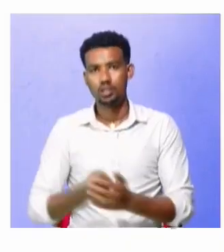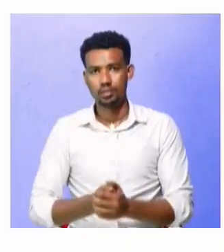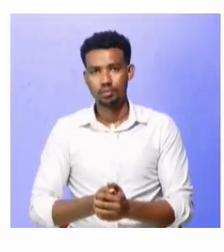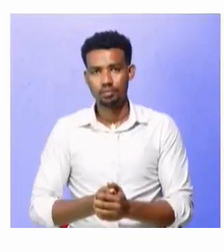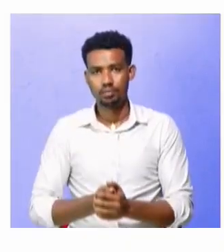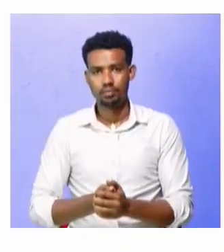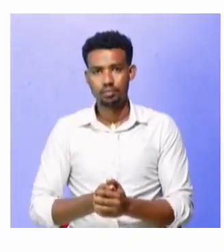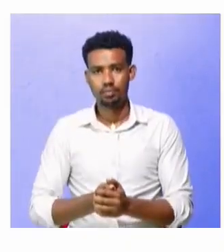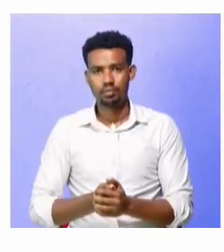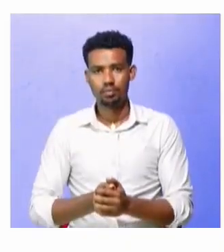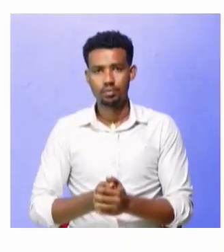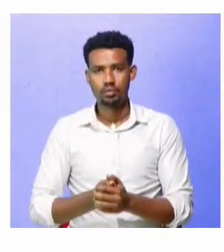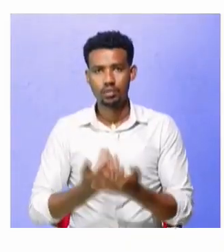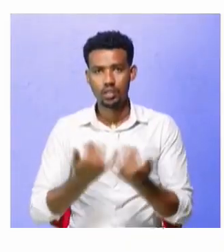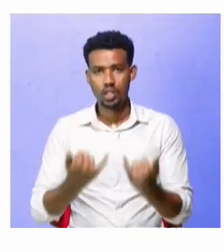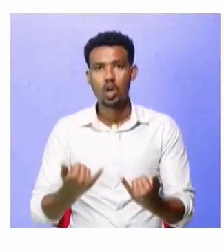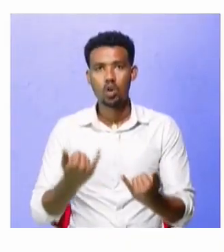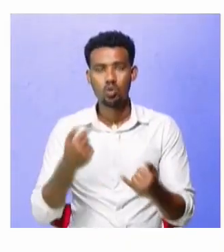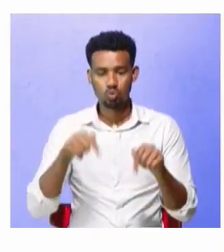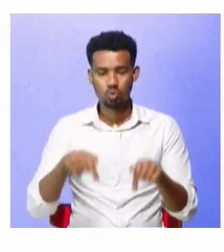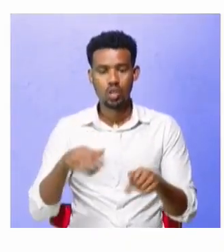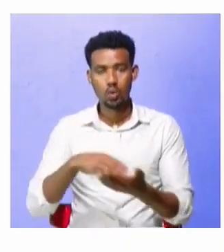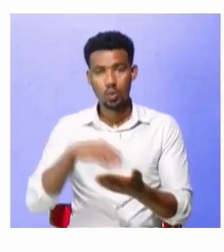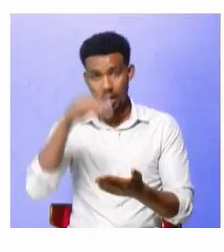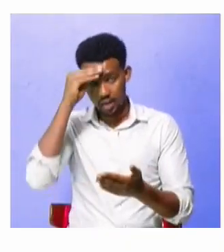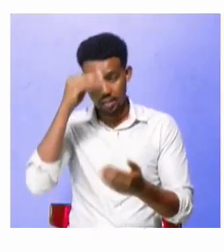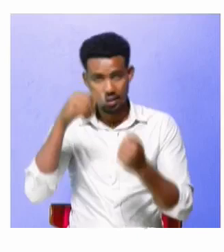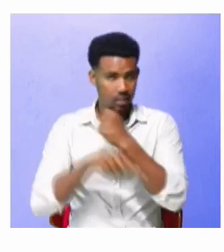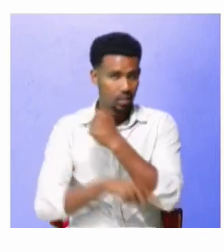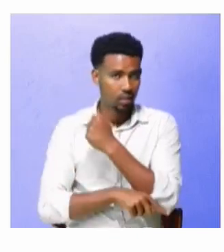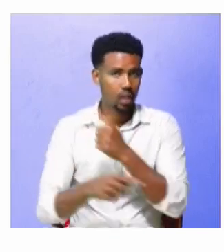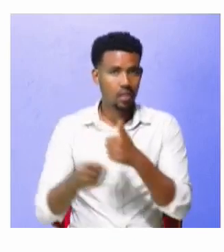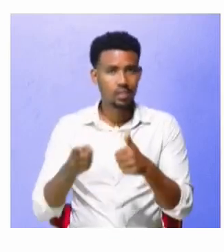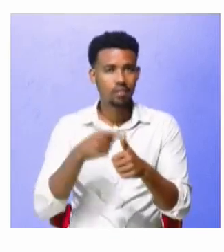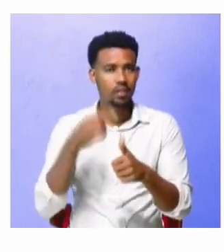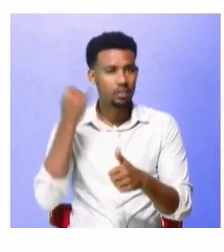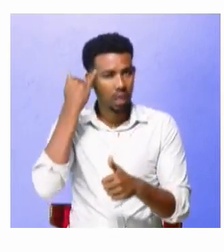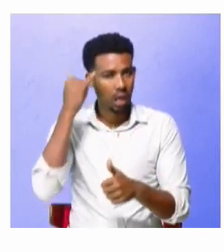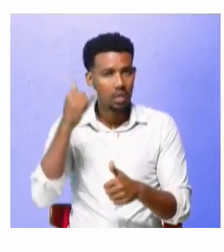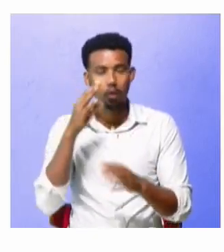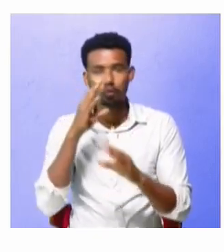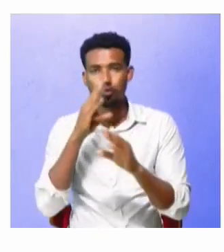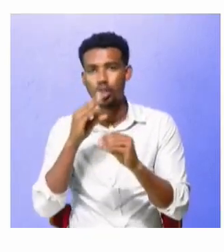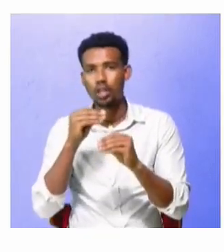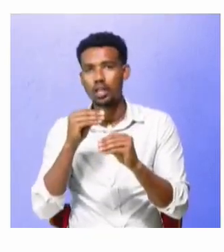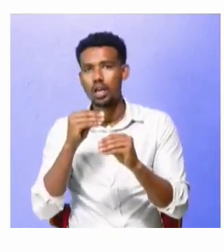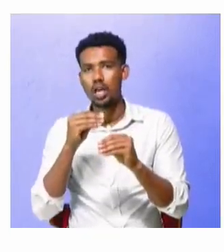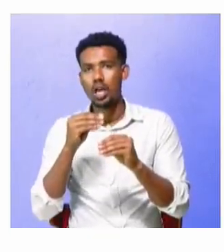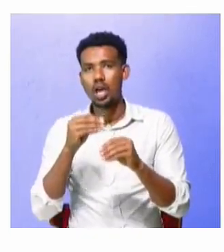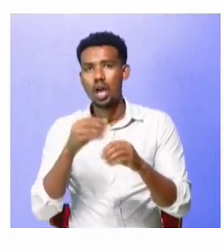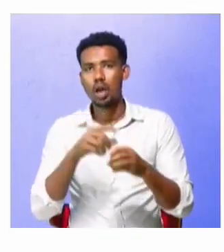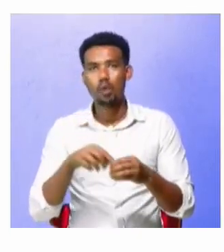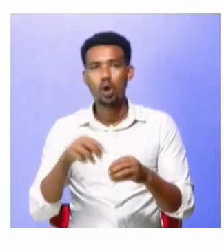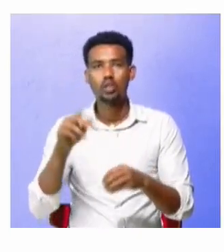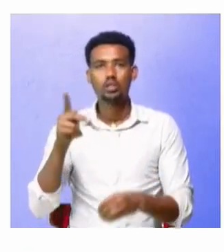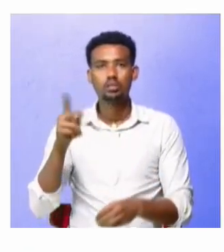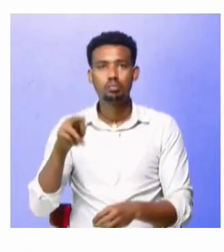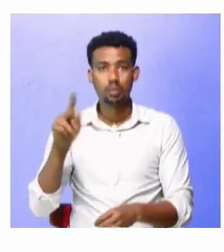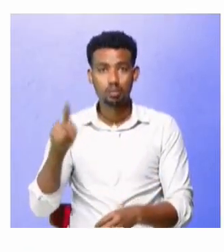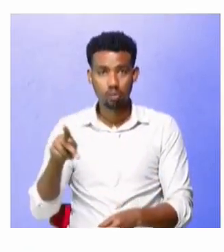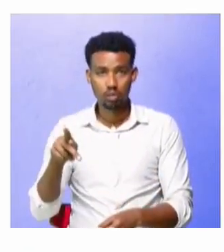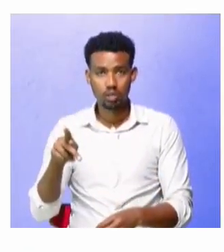in detail. So the first idea of talking about preposition, or the first common way